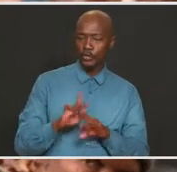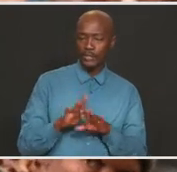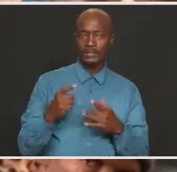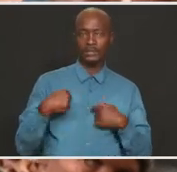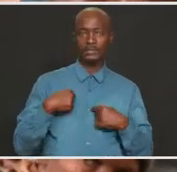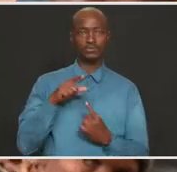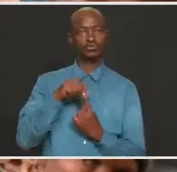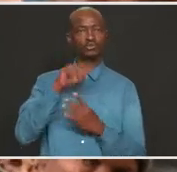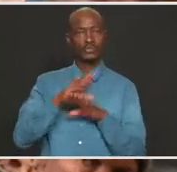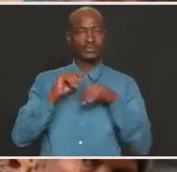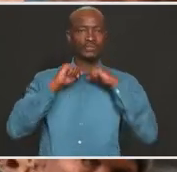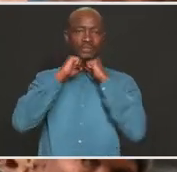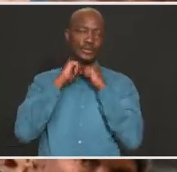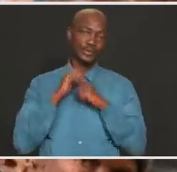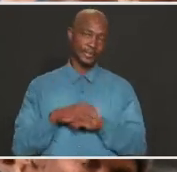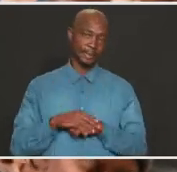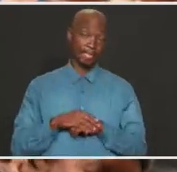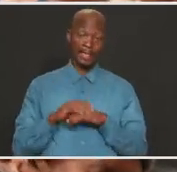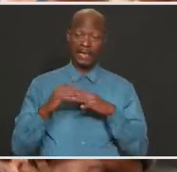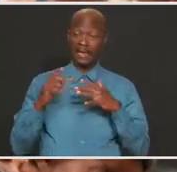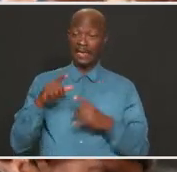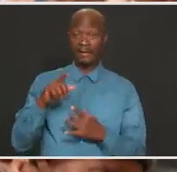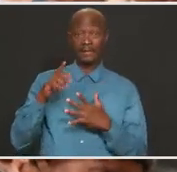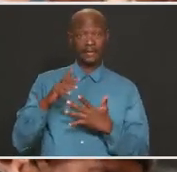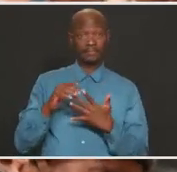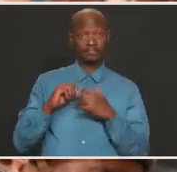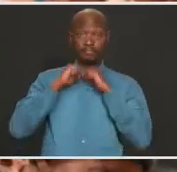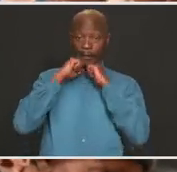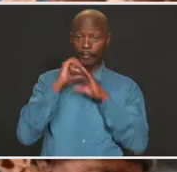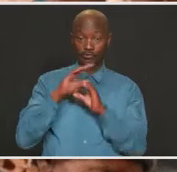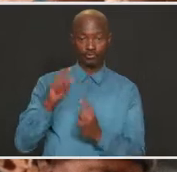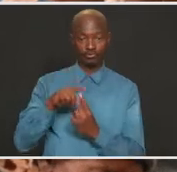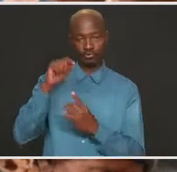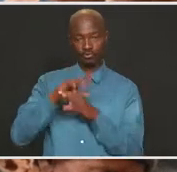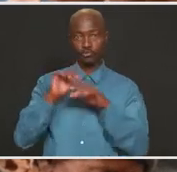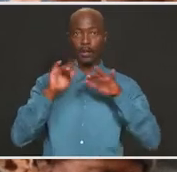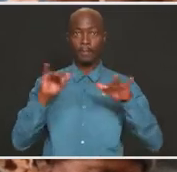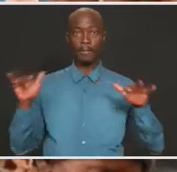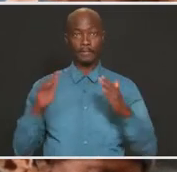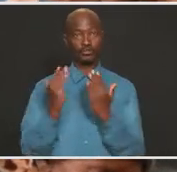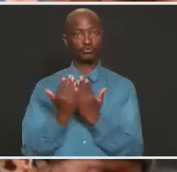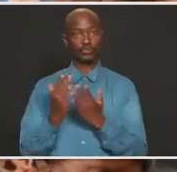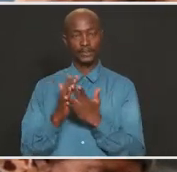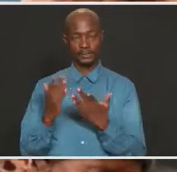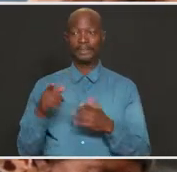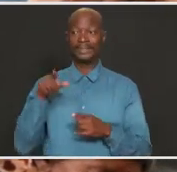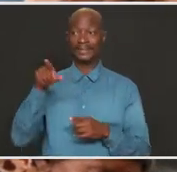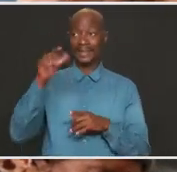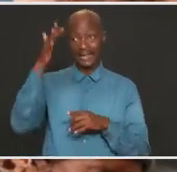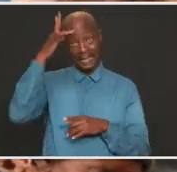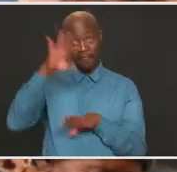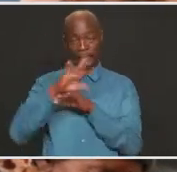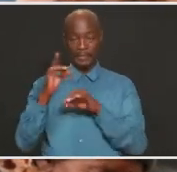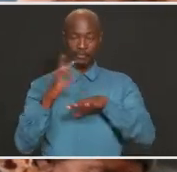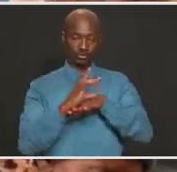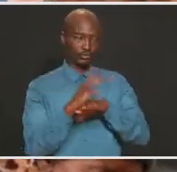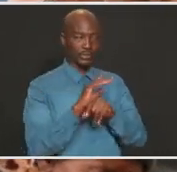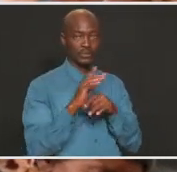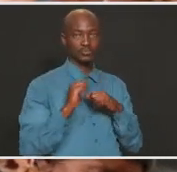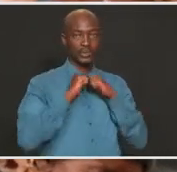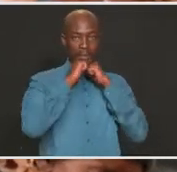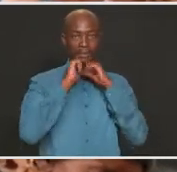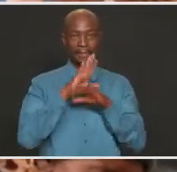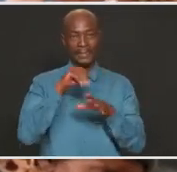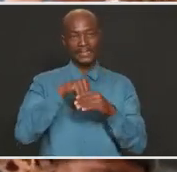in the case where parents choose to use public schooling the government must still consult the parents in this education